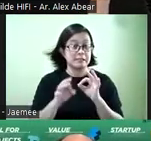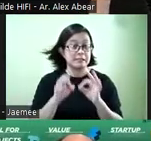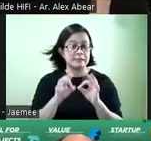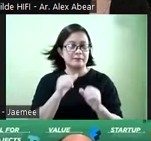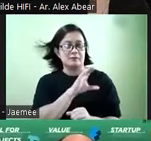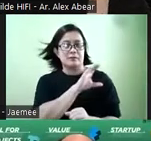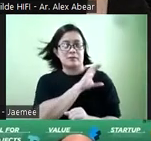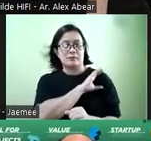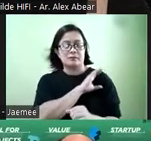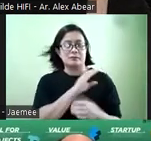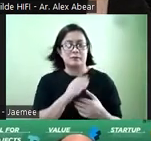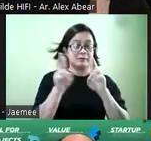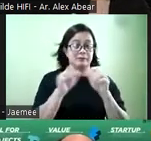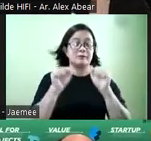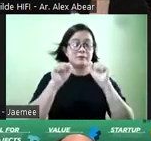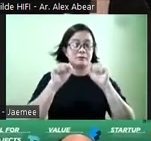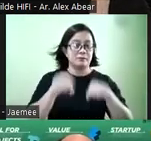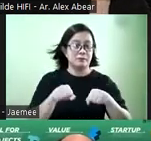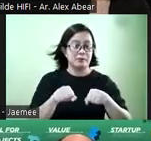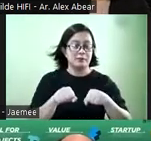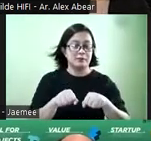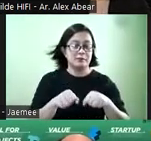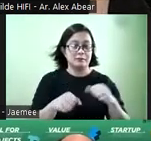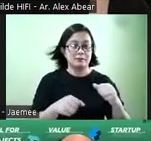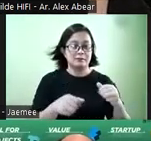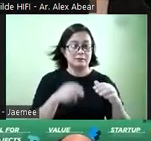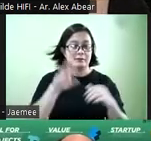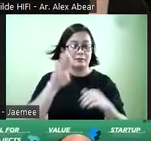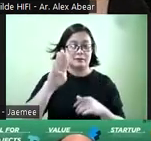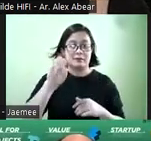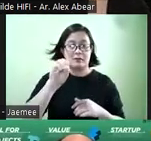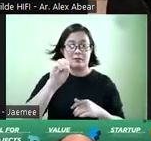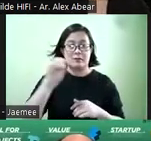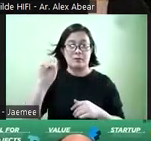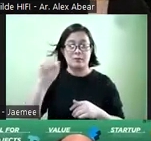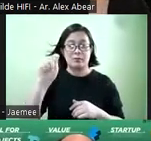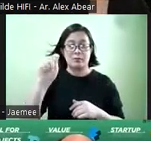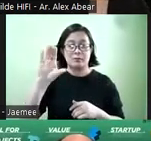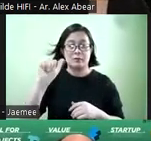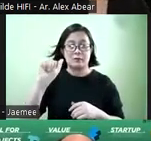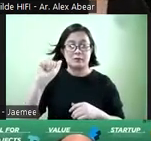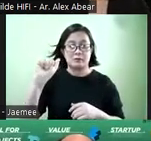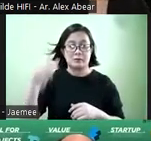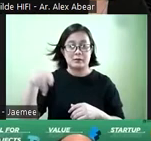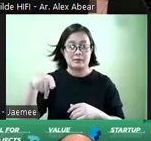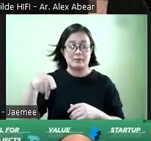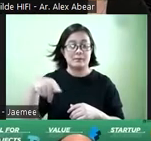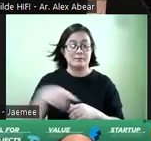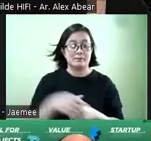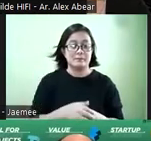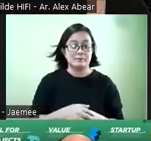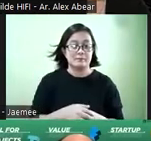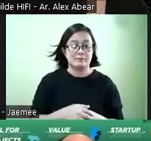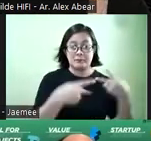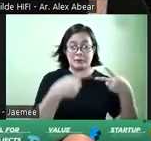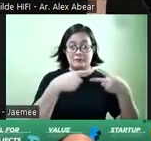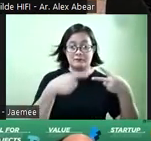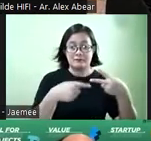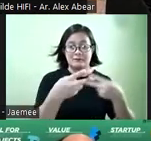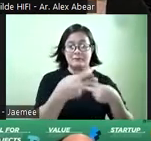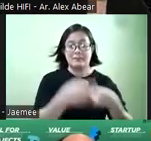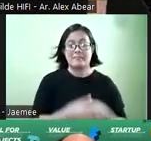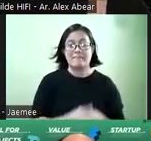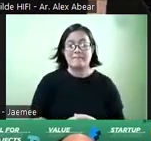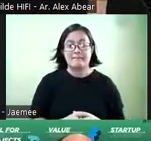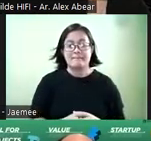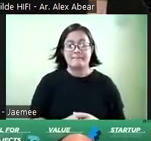confident already yet, you can go in the following bootcamps. So founder bootcamp, creative tech, and business tech. And of